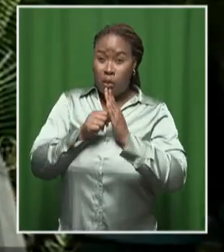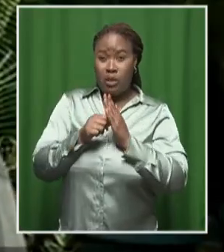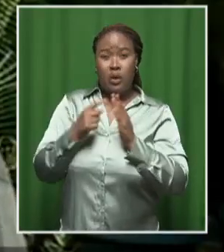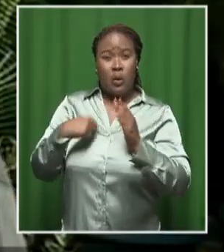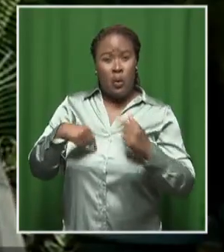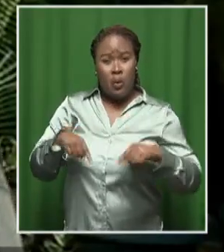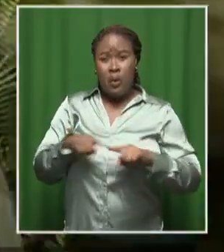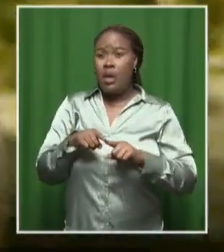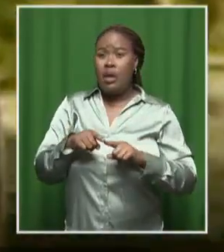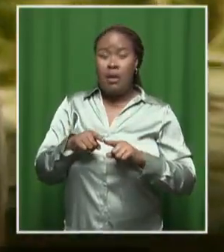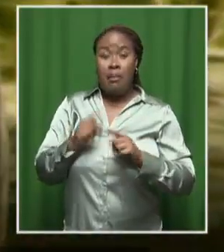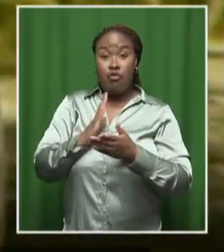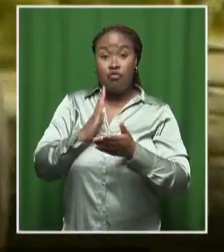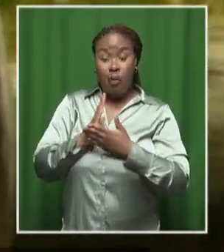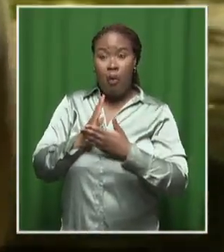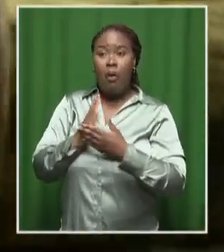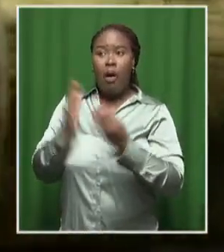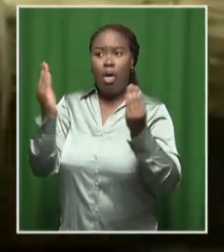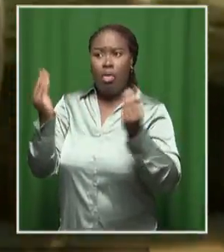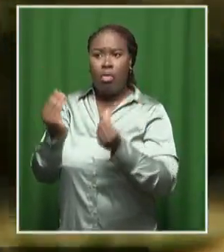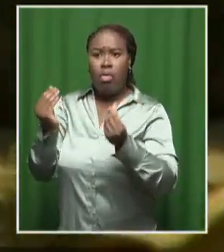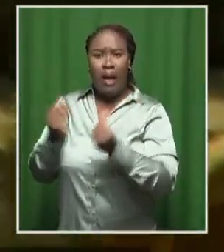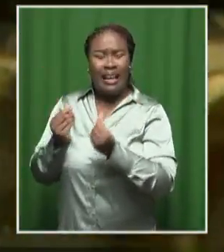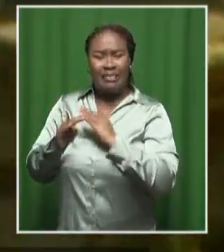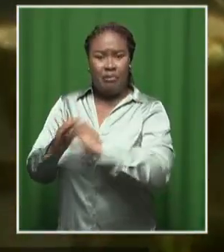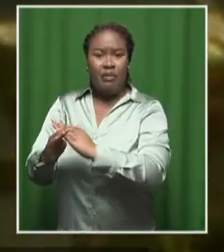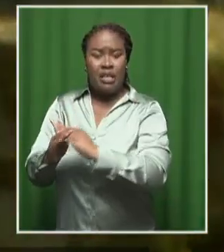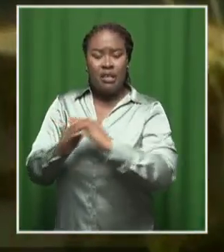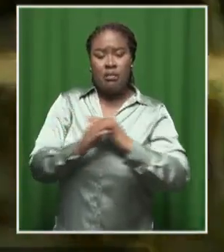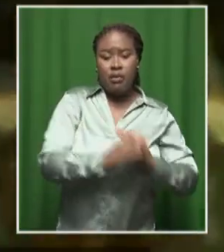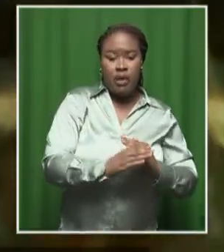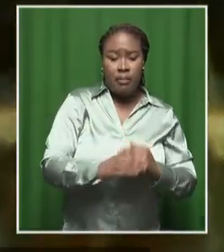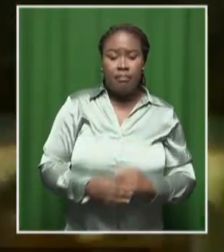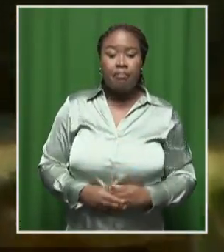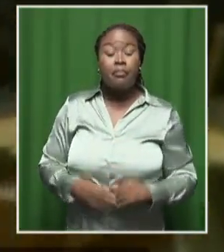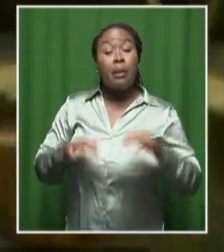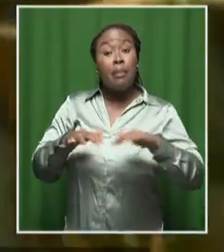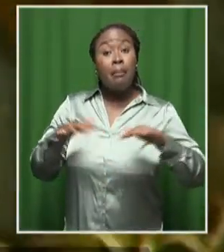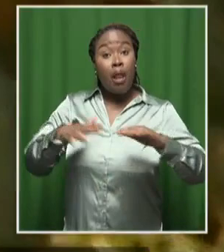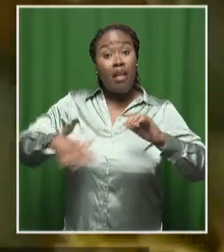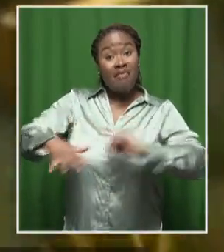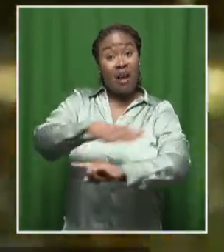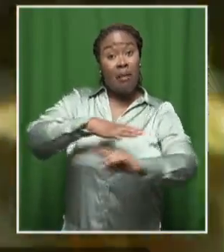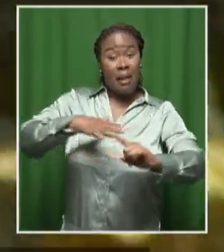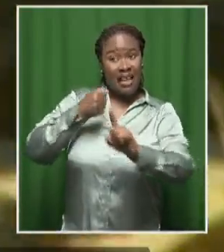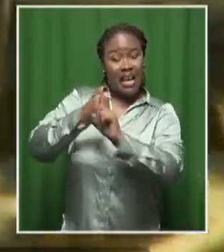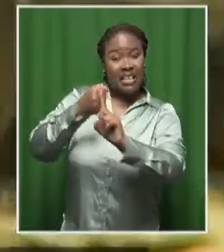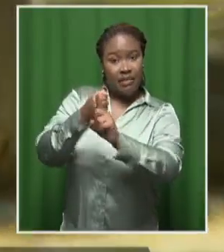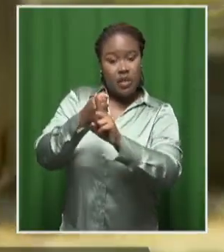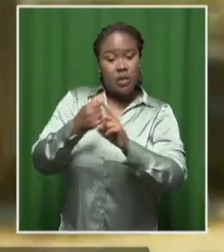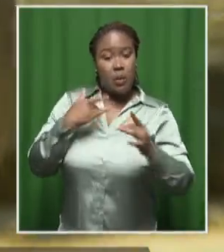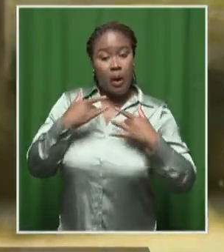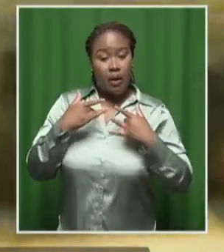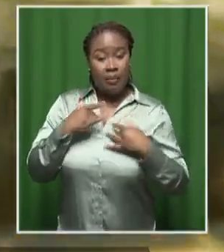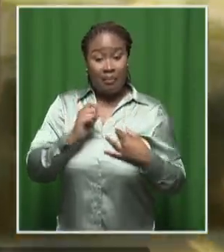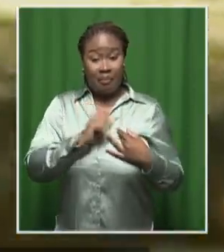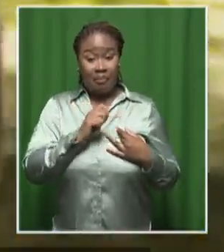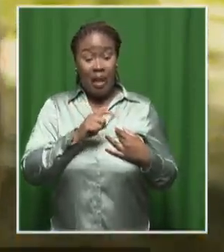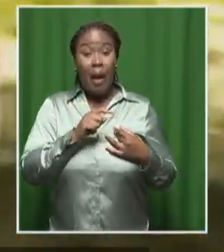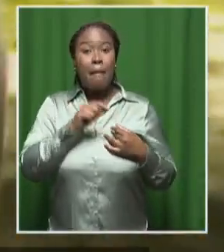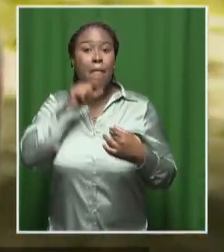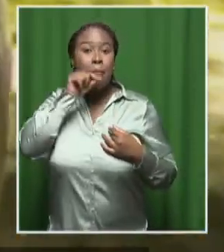healthy biodiversity. Environmental activists are also worried as the population of the Marabou